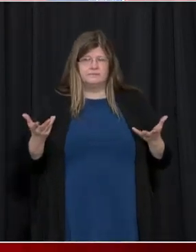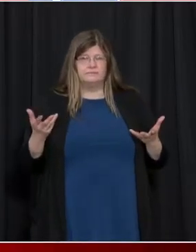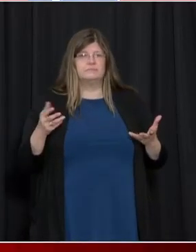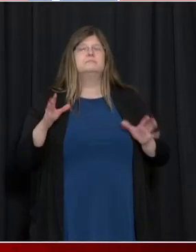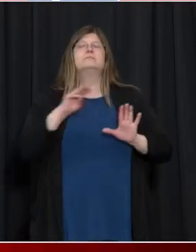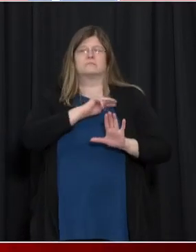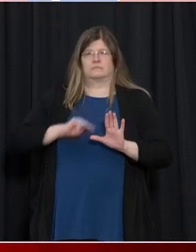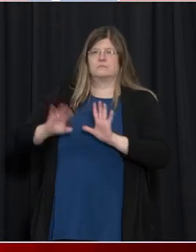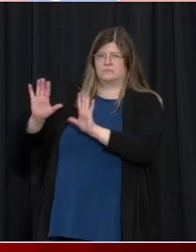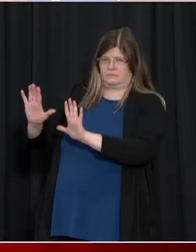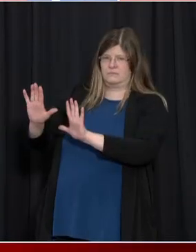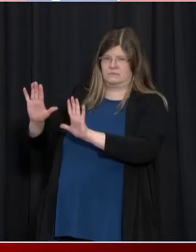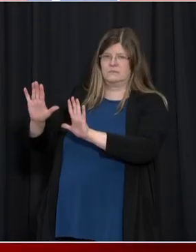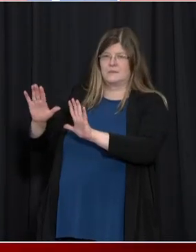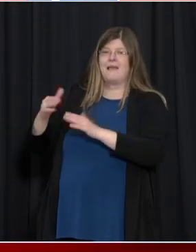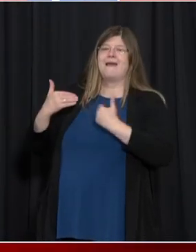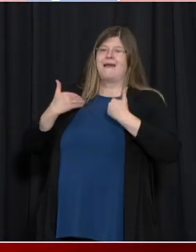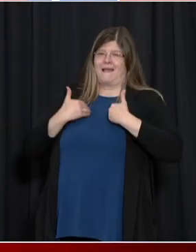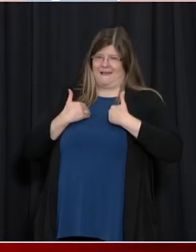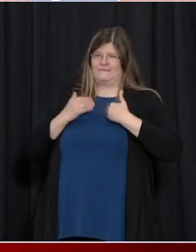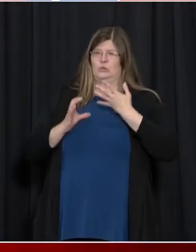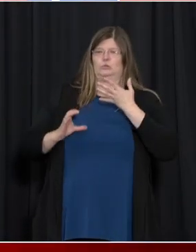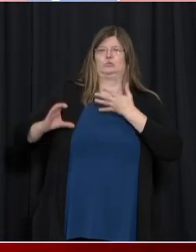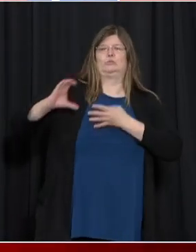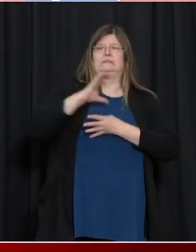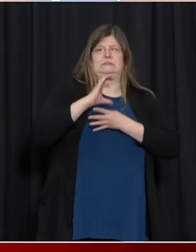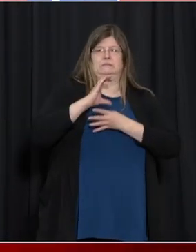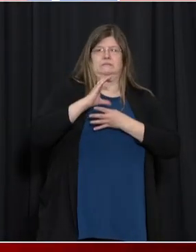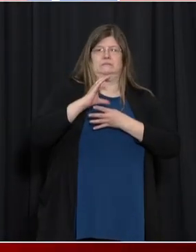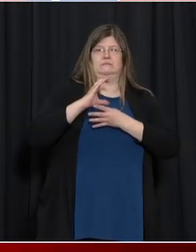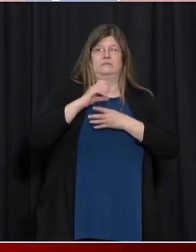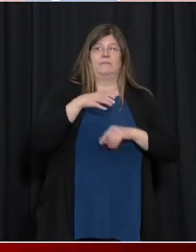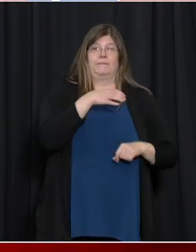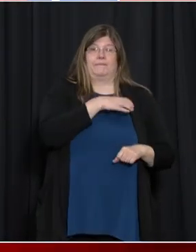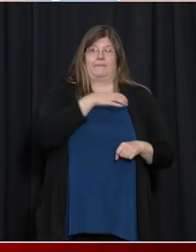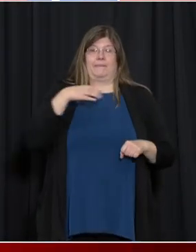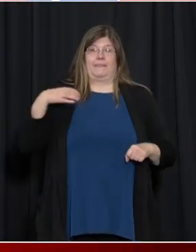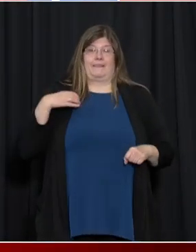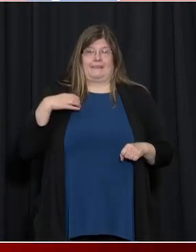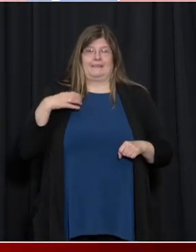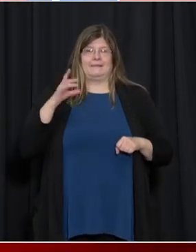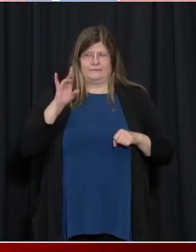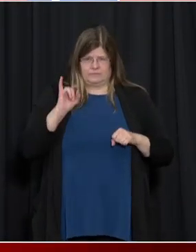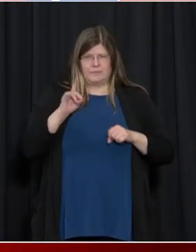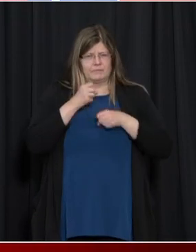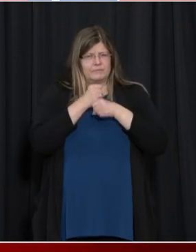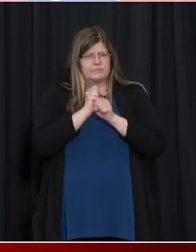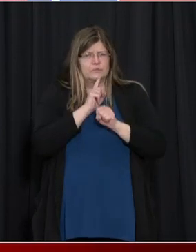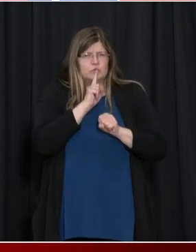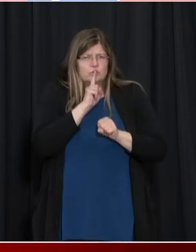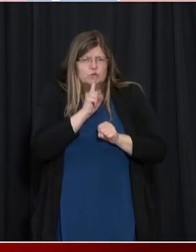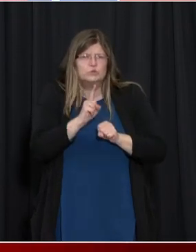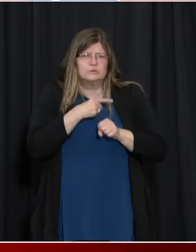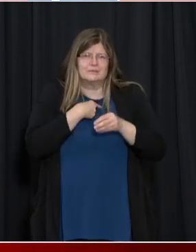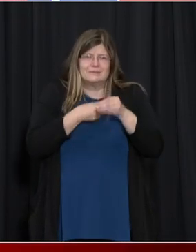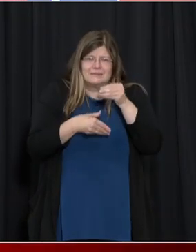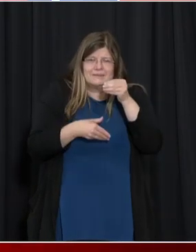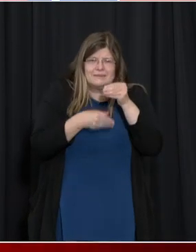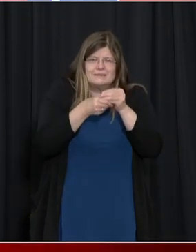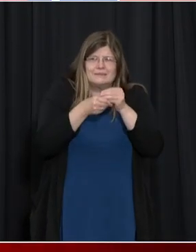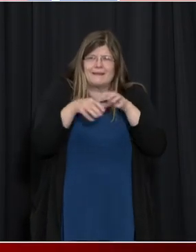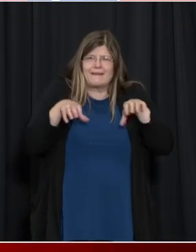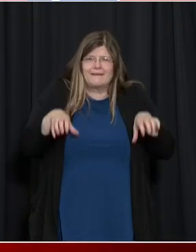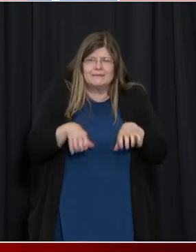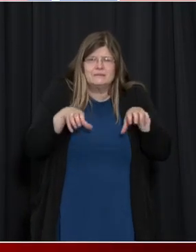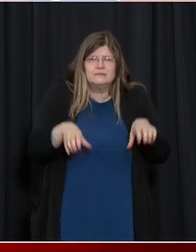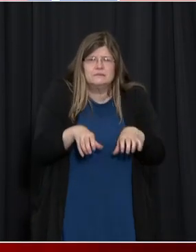been very careful to make sure that we're turning on activities to